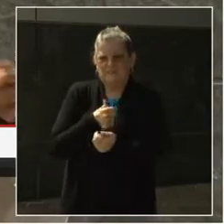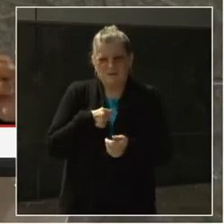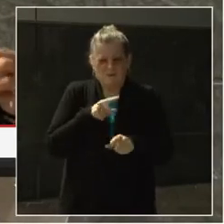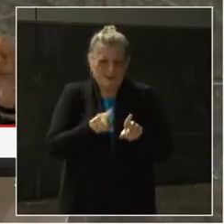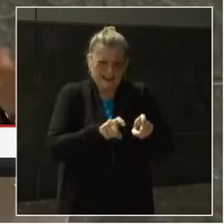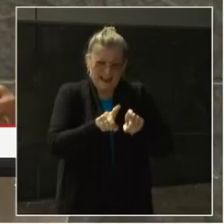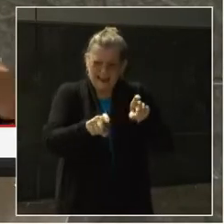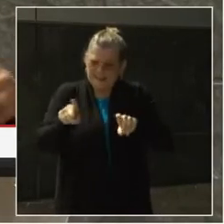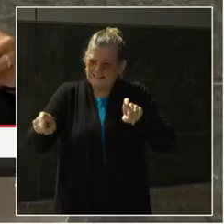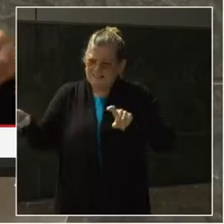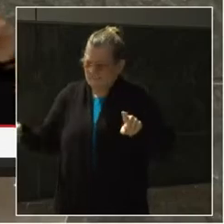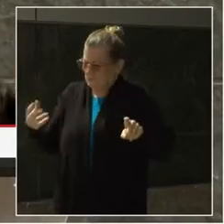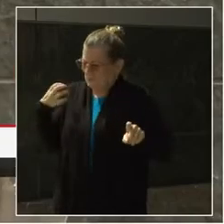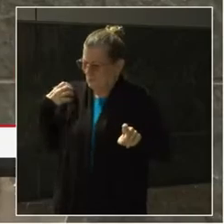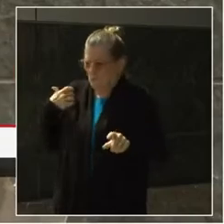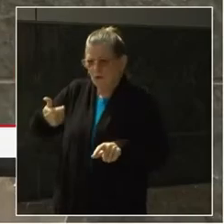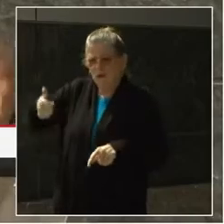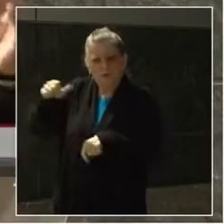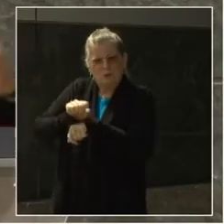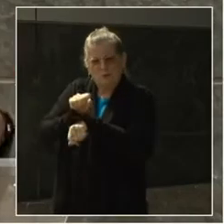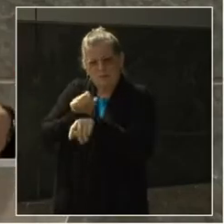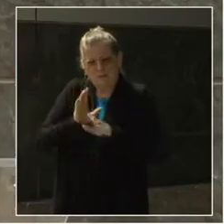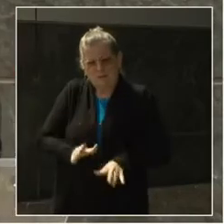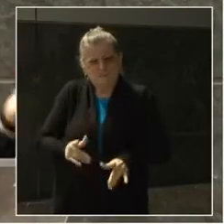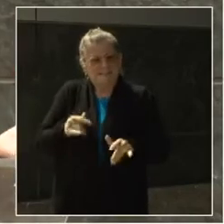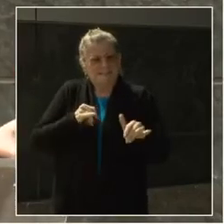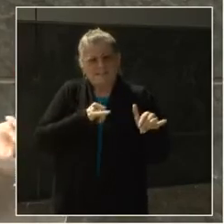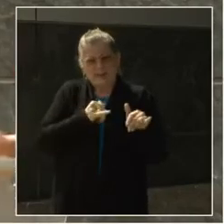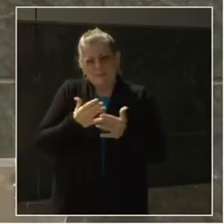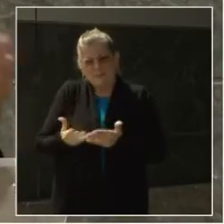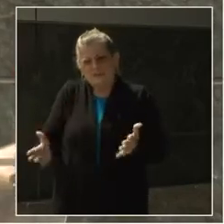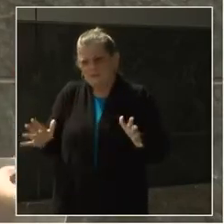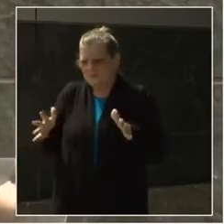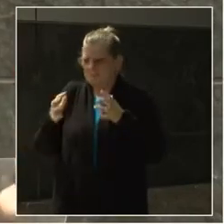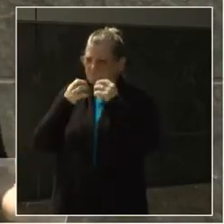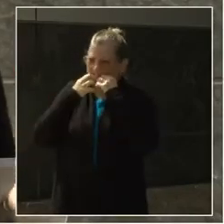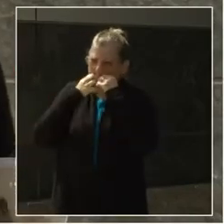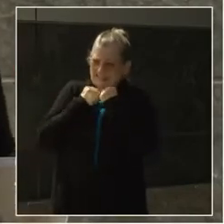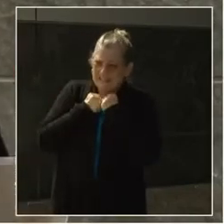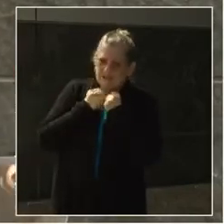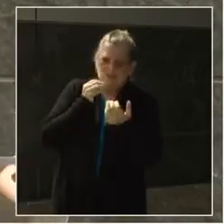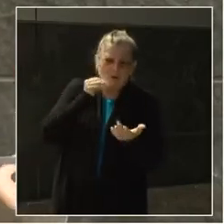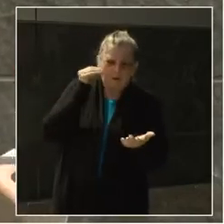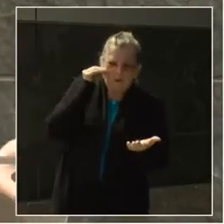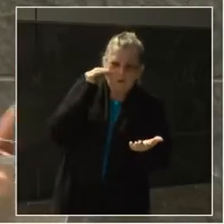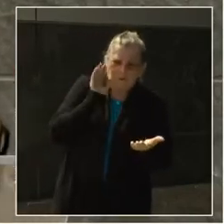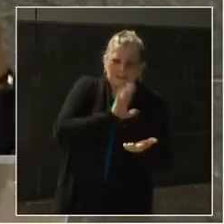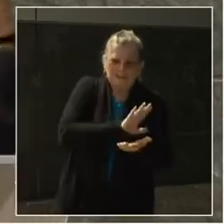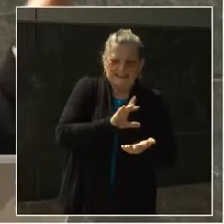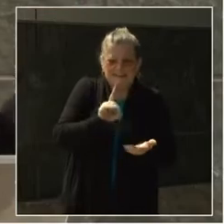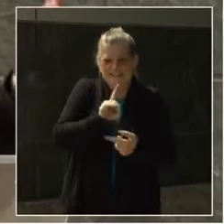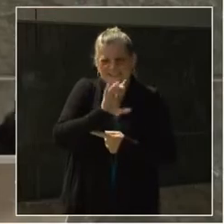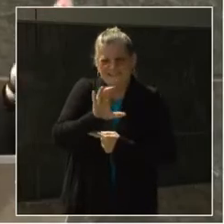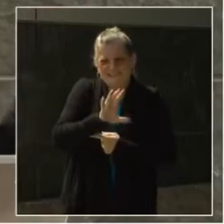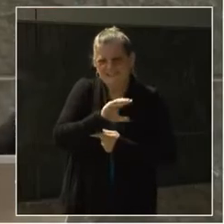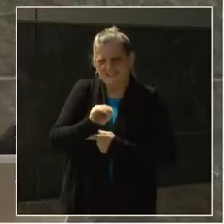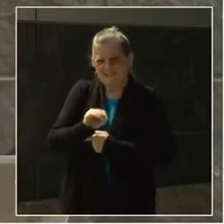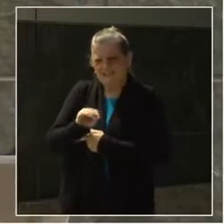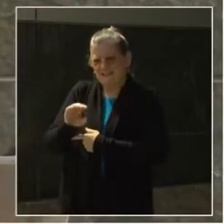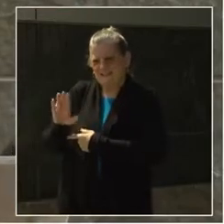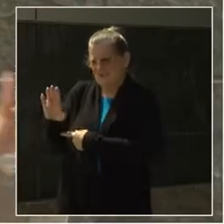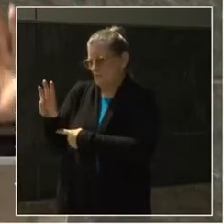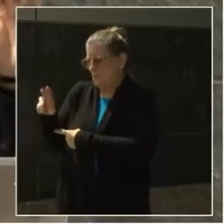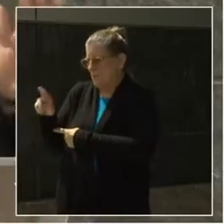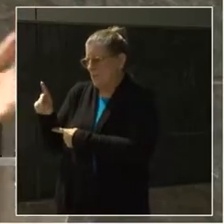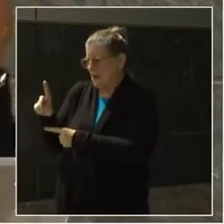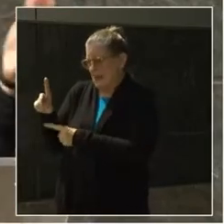and the way that you care about your home, both DC and Ward 8, is why we started this internship program in the middle of a school